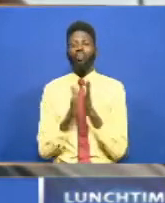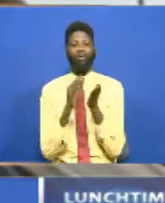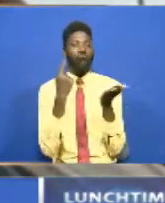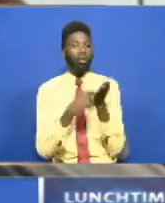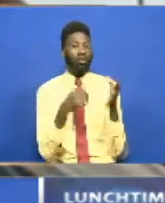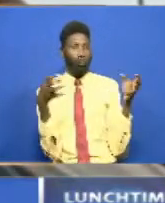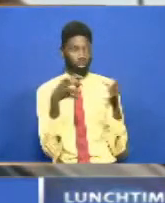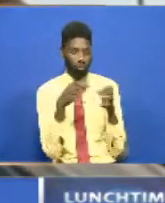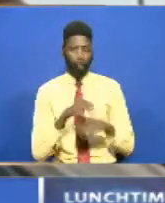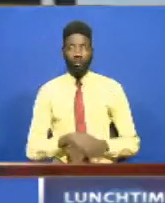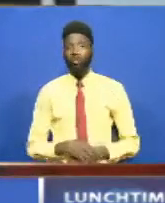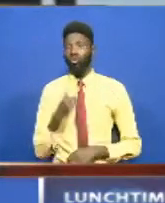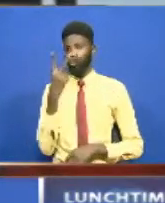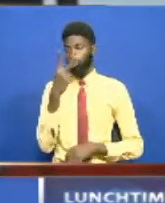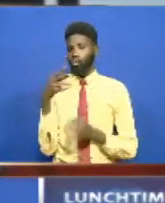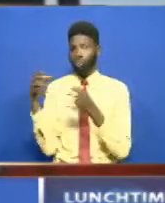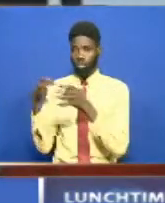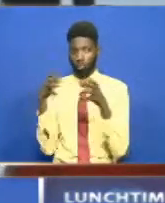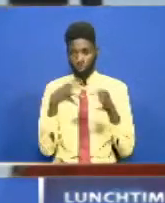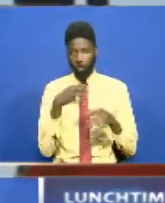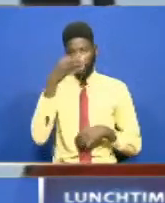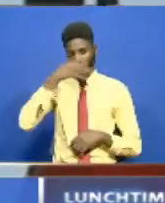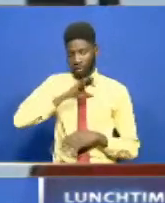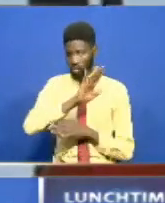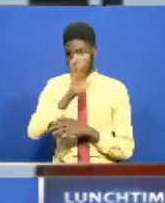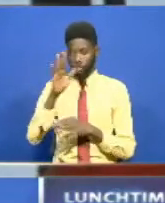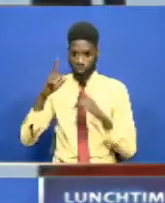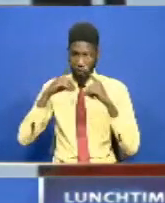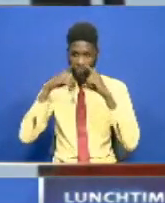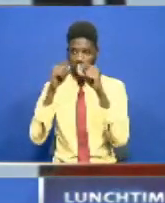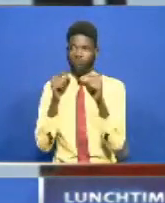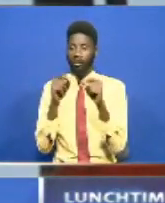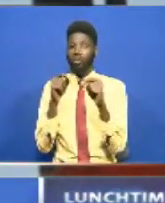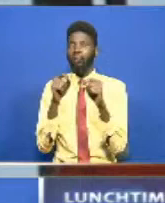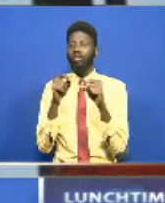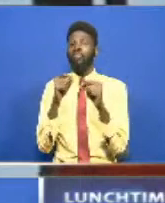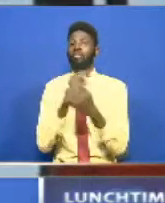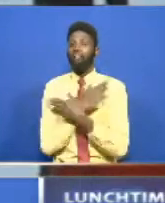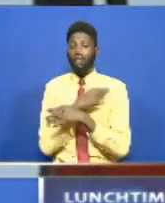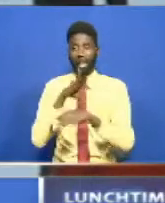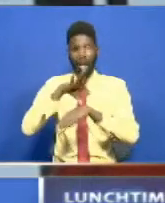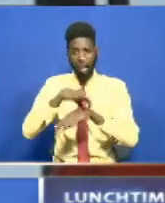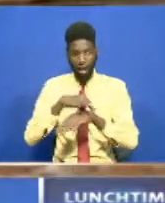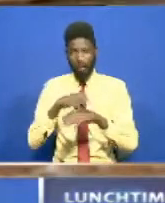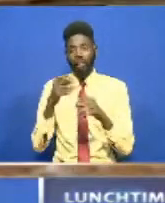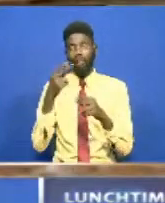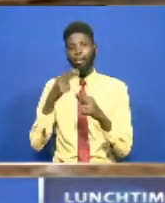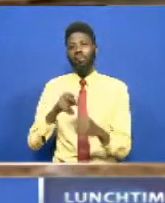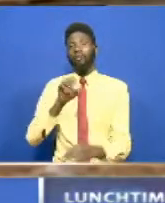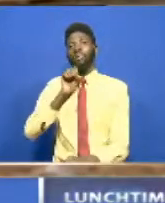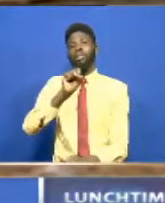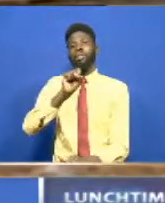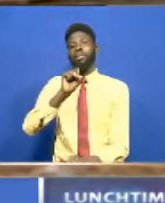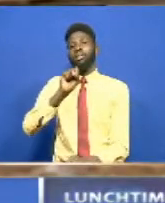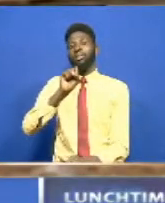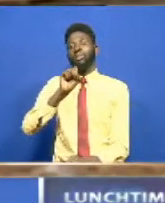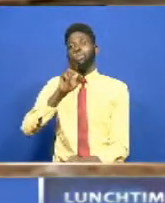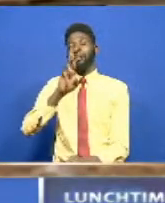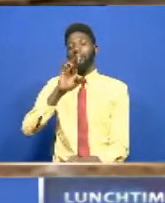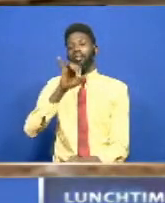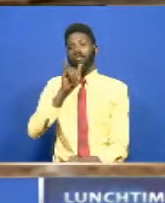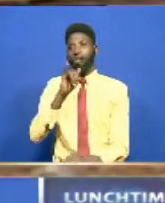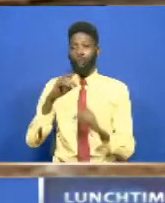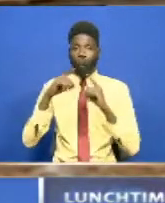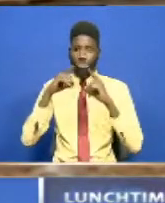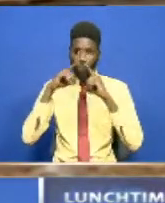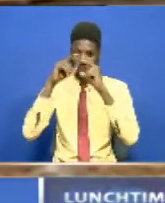French activist groups said in a report on Tuesday. Friends of the Earth and a second group called Savvy are seeking a court order requiring Total to